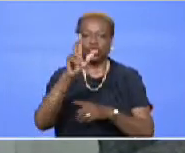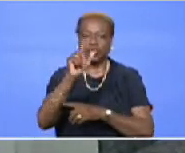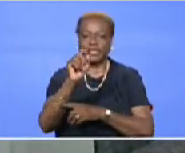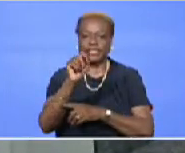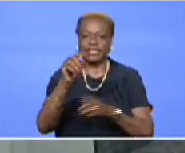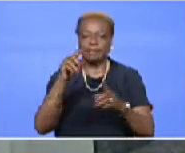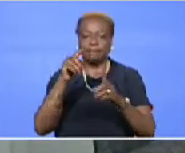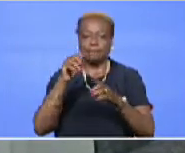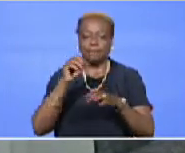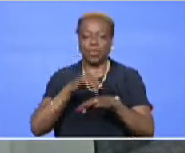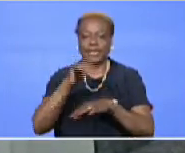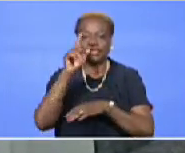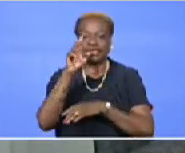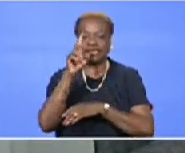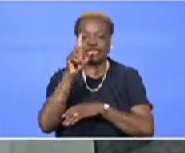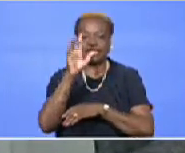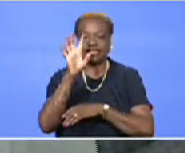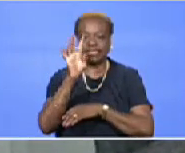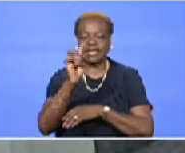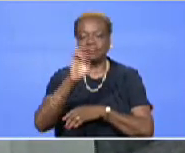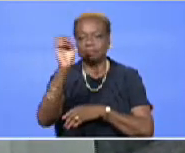20.7% compared with